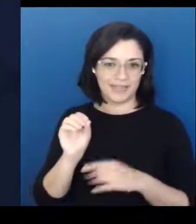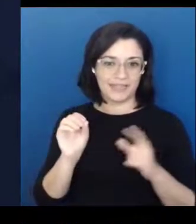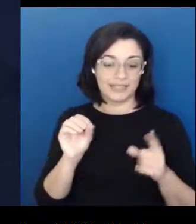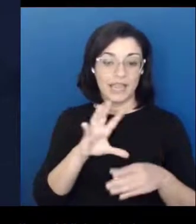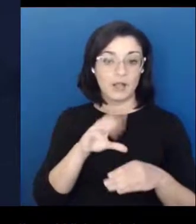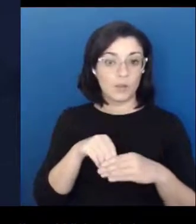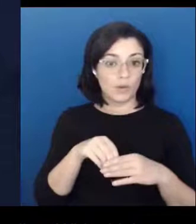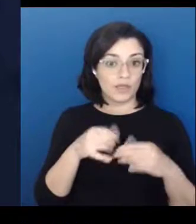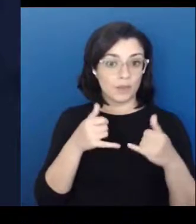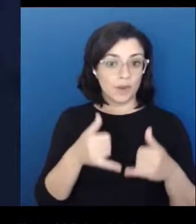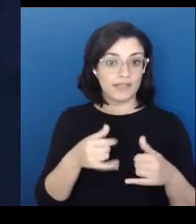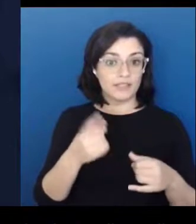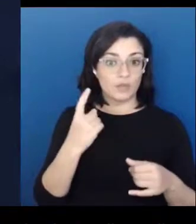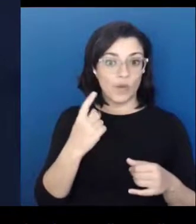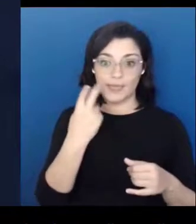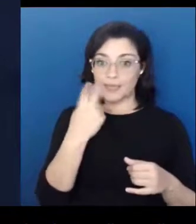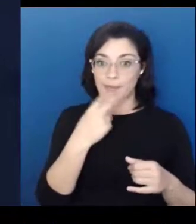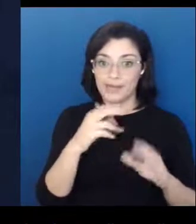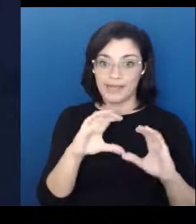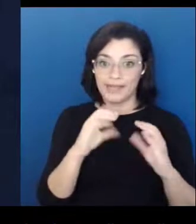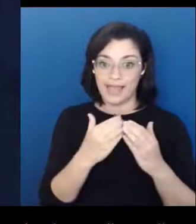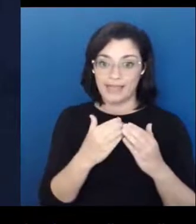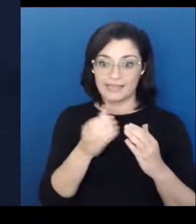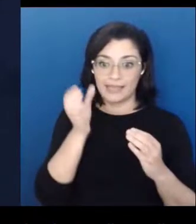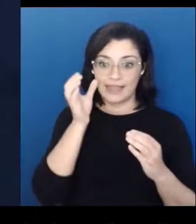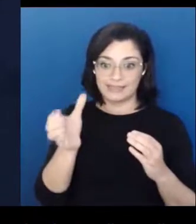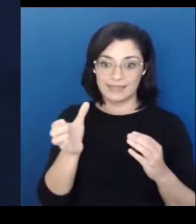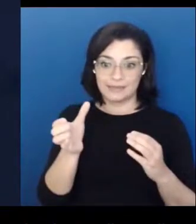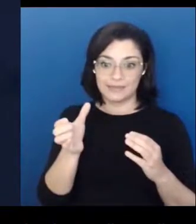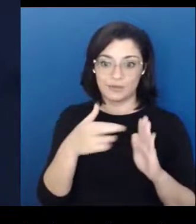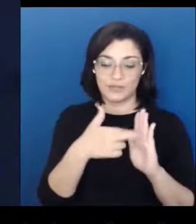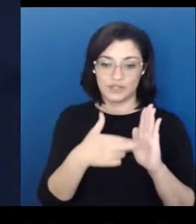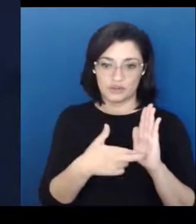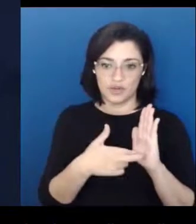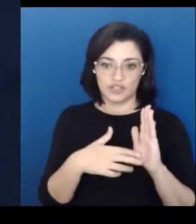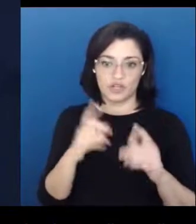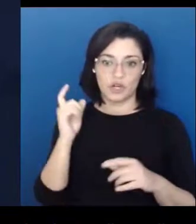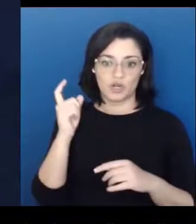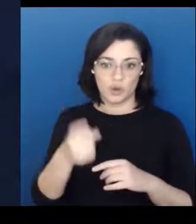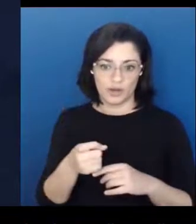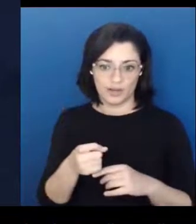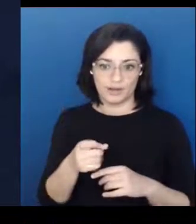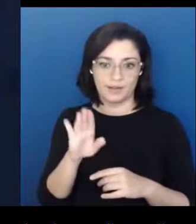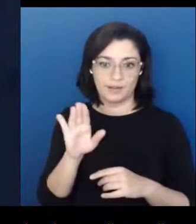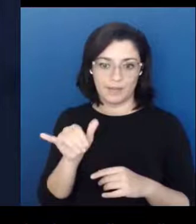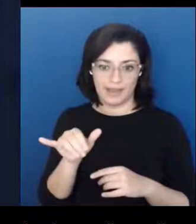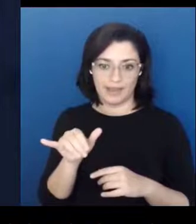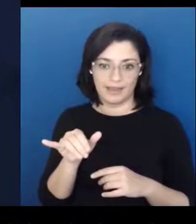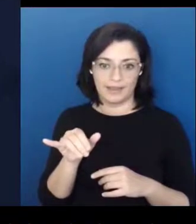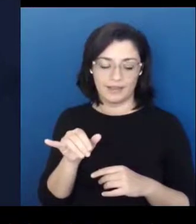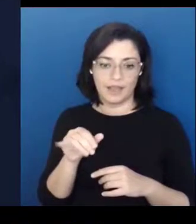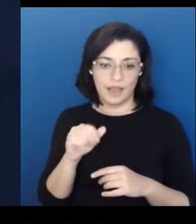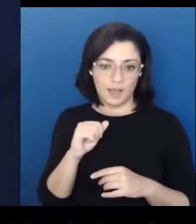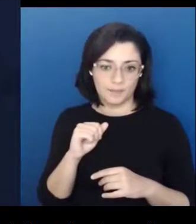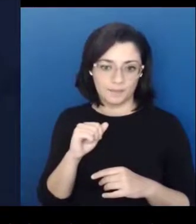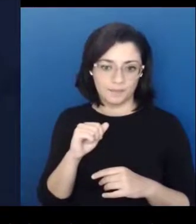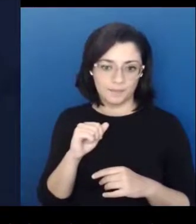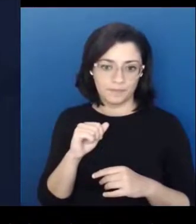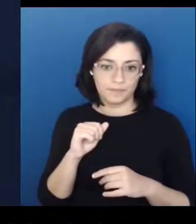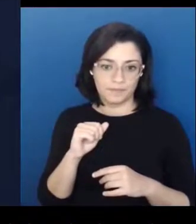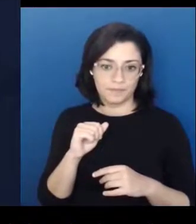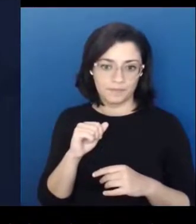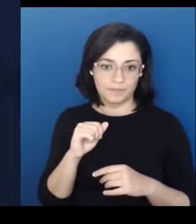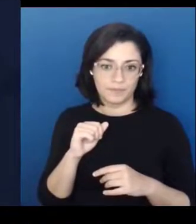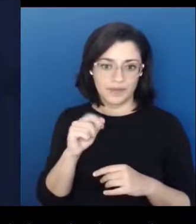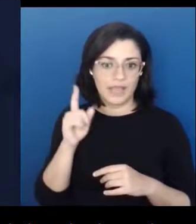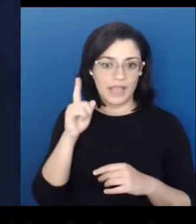Loss Live. Combined, this prize is worth $100. The next prize includes a copy of Gail